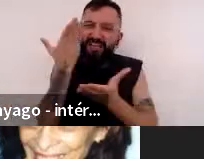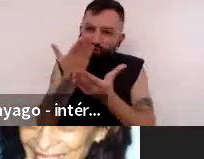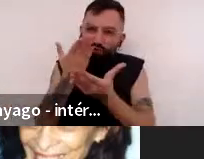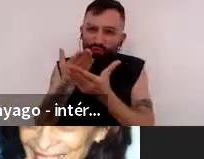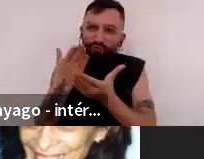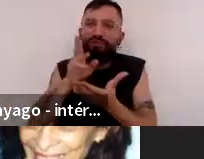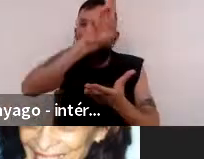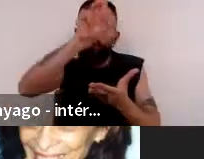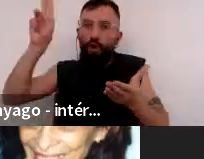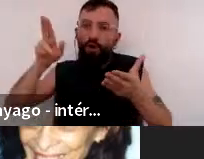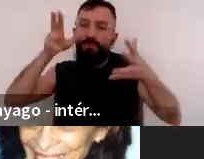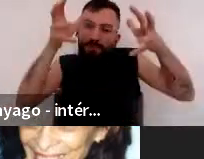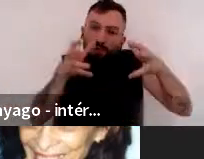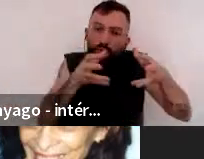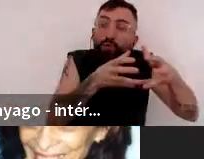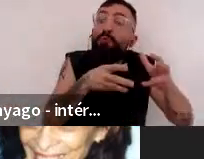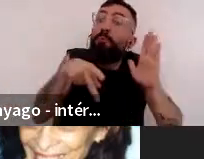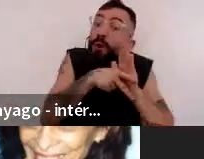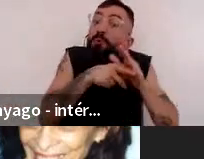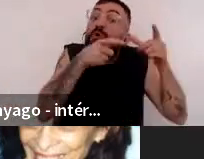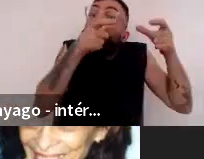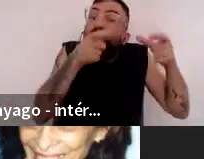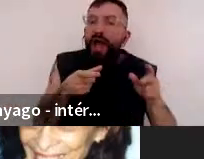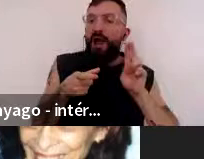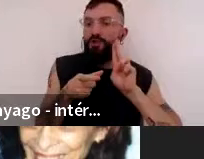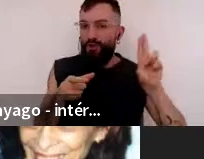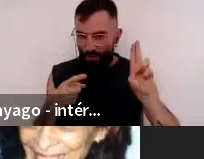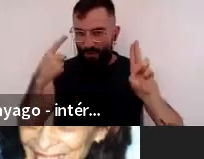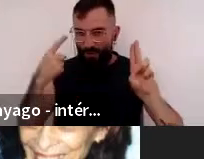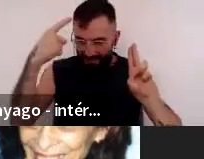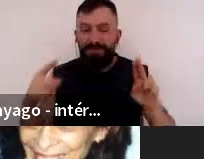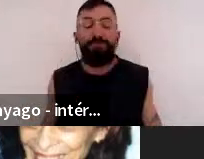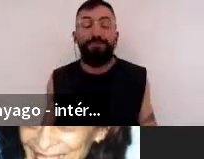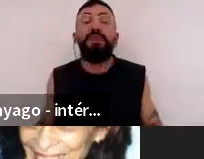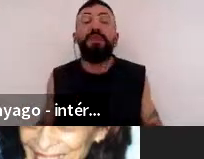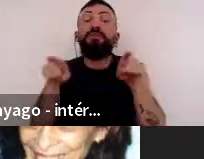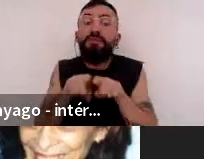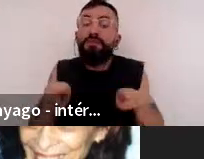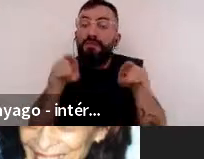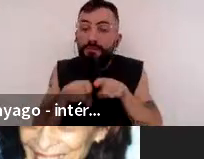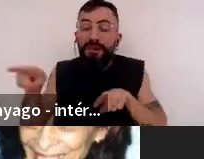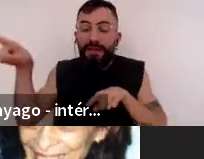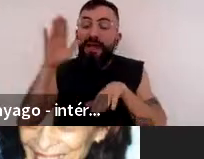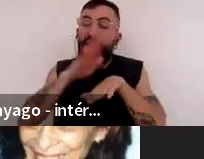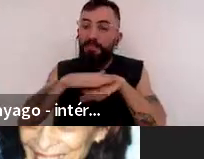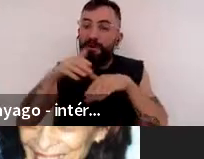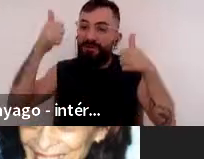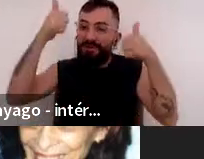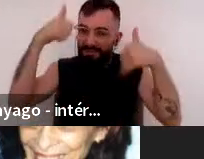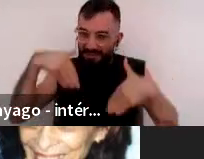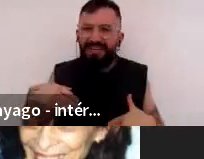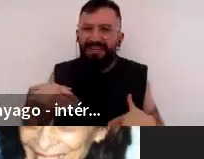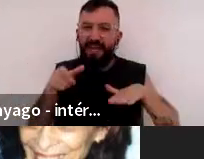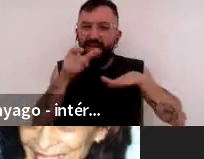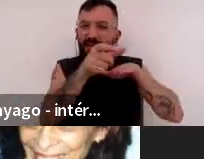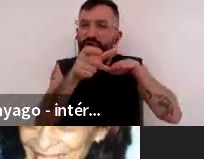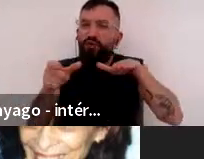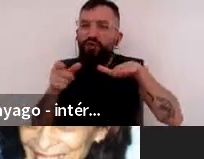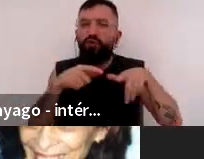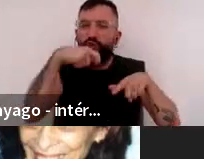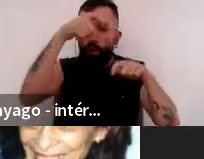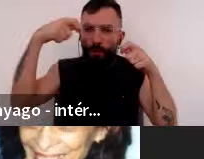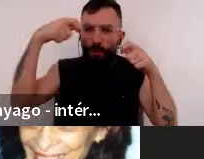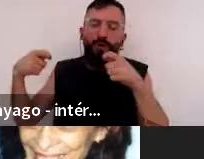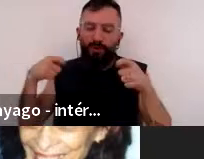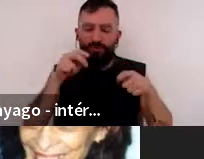place names. And in her framework, she establishes that toponyms should be analyzed in terms